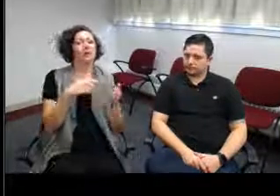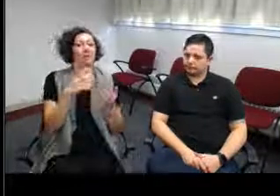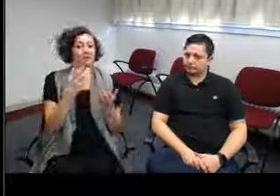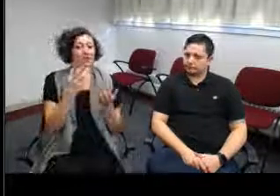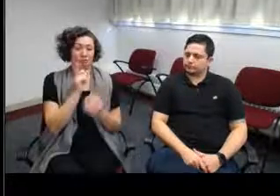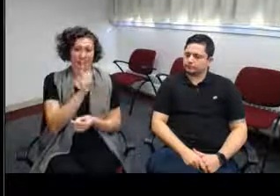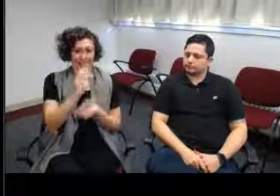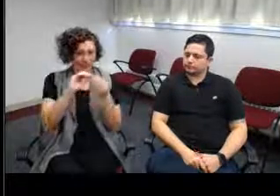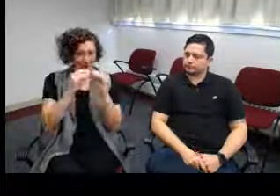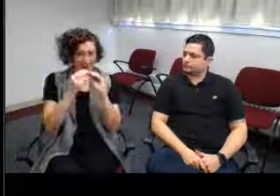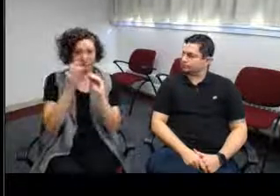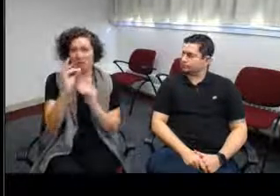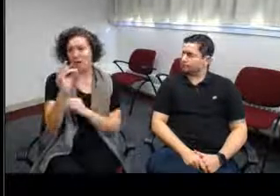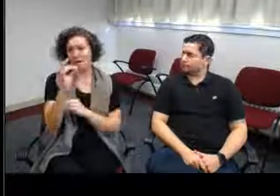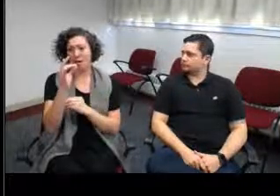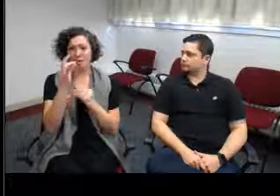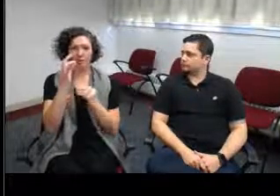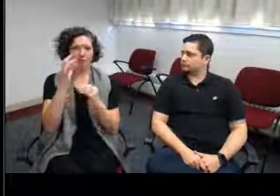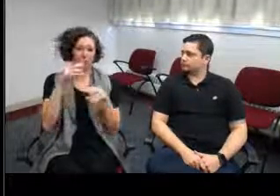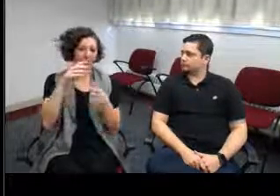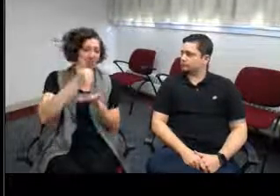ASL.